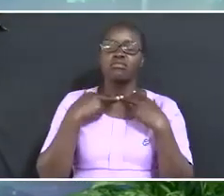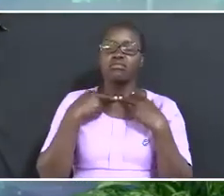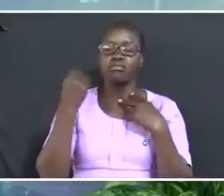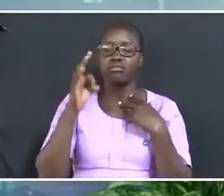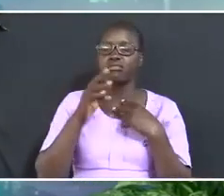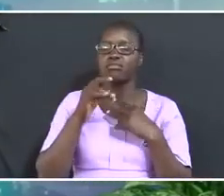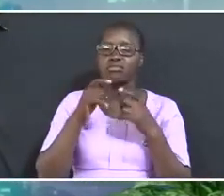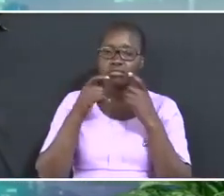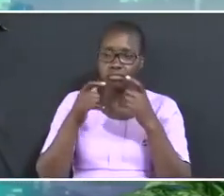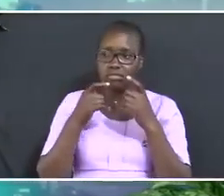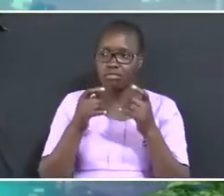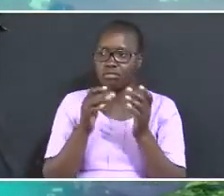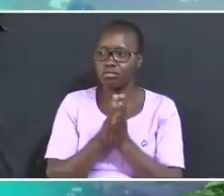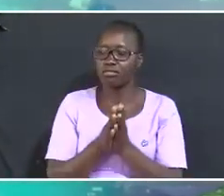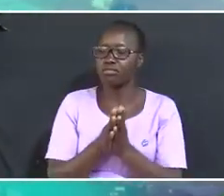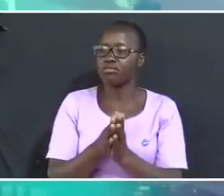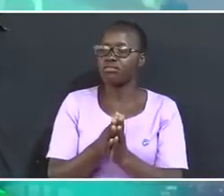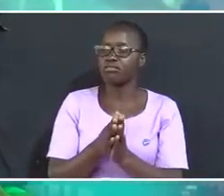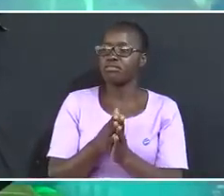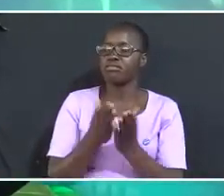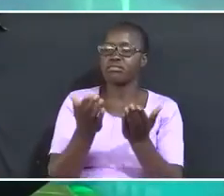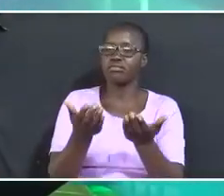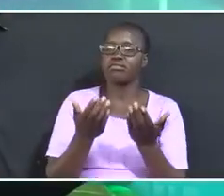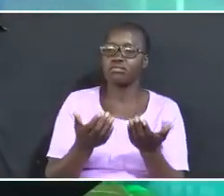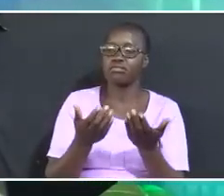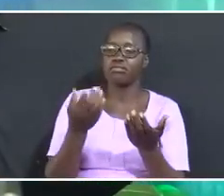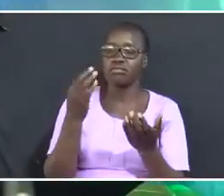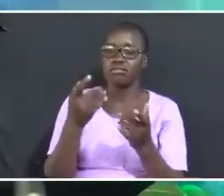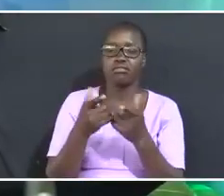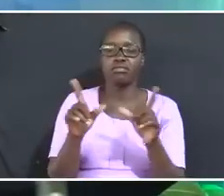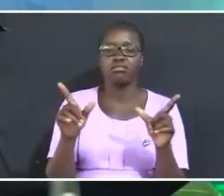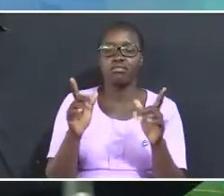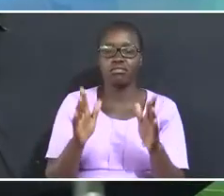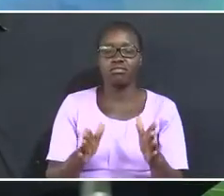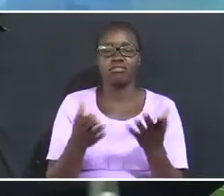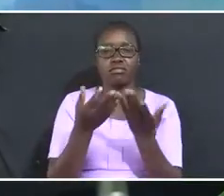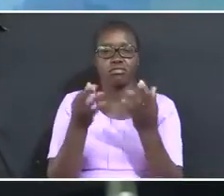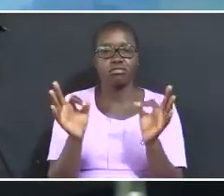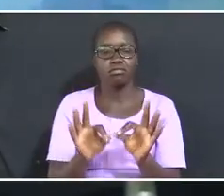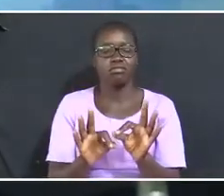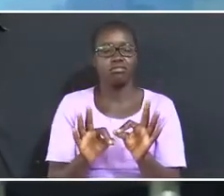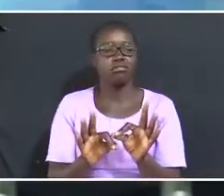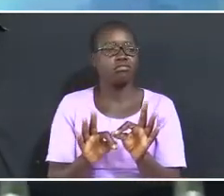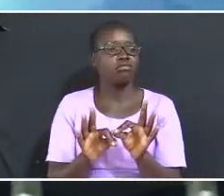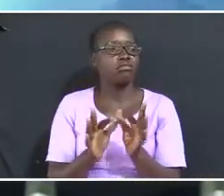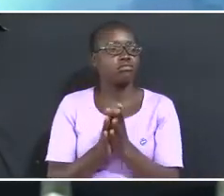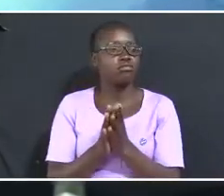of sin and in need of liberty, of freedom.